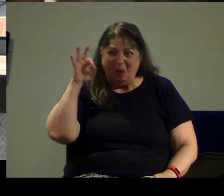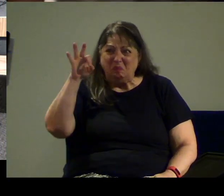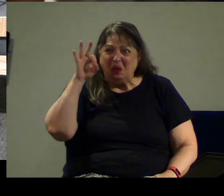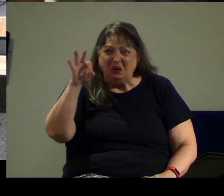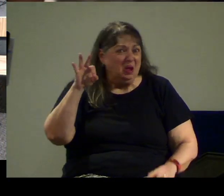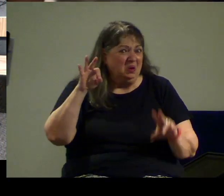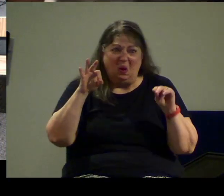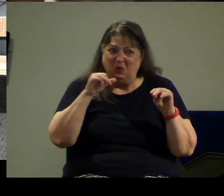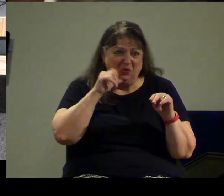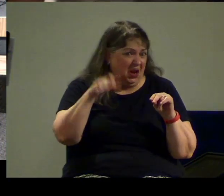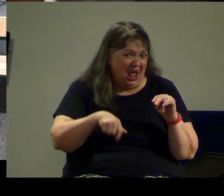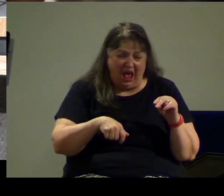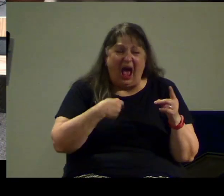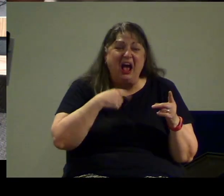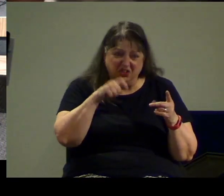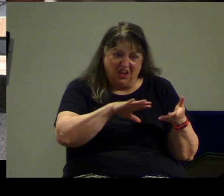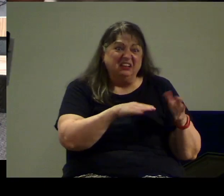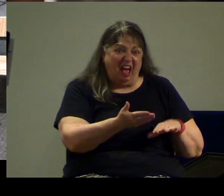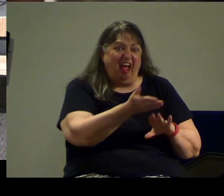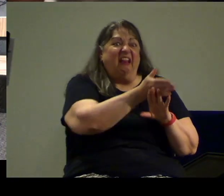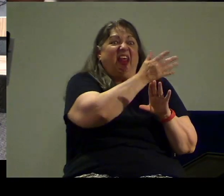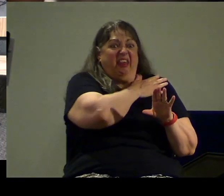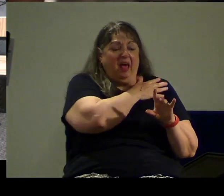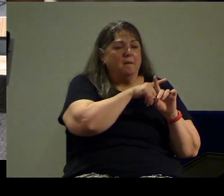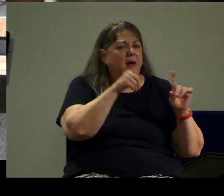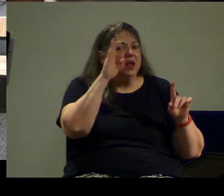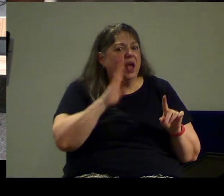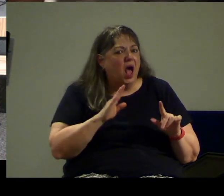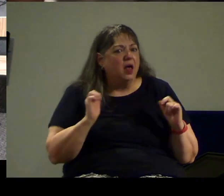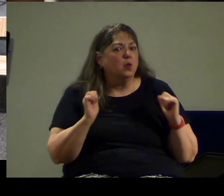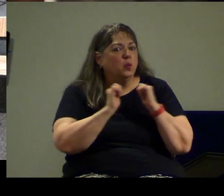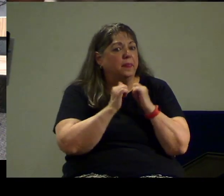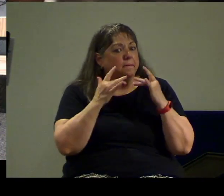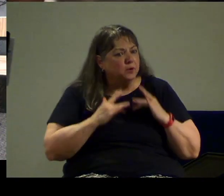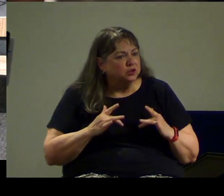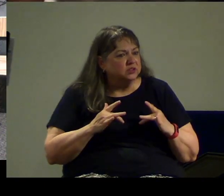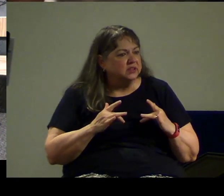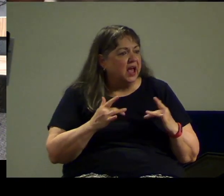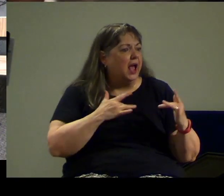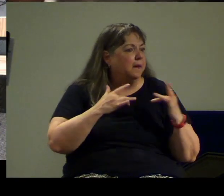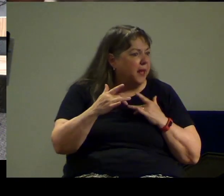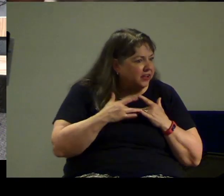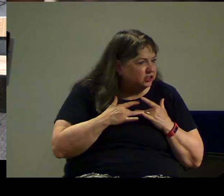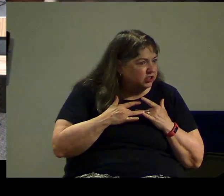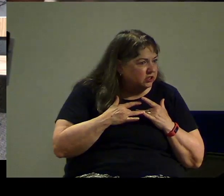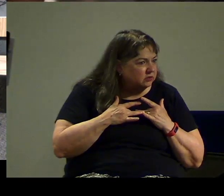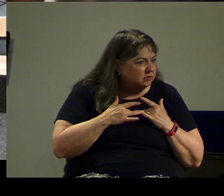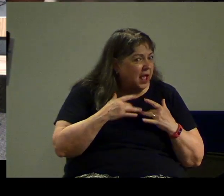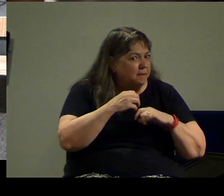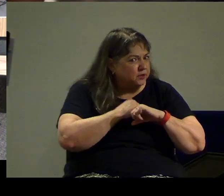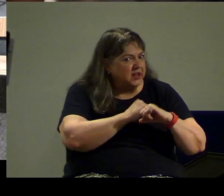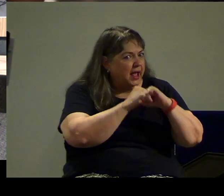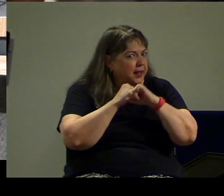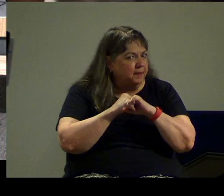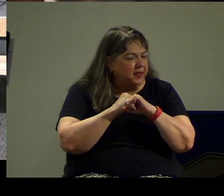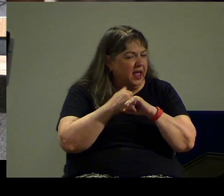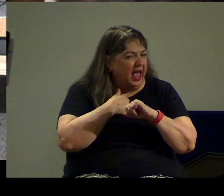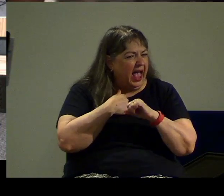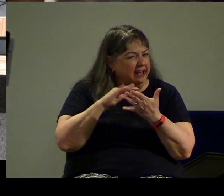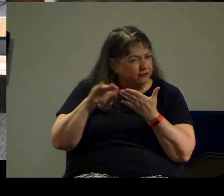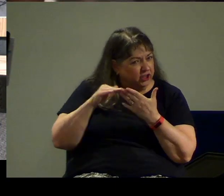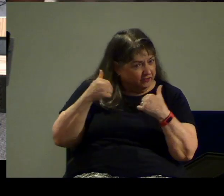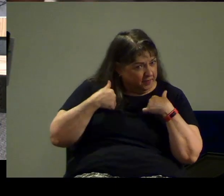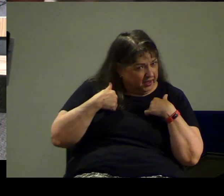been long gone. But God, through his mercies and compassions, has kept me, forgiven me, had mercy and compassion